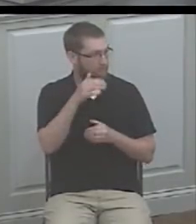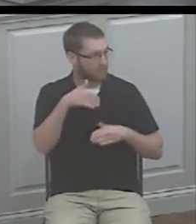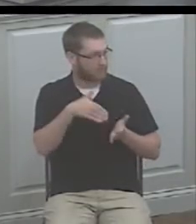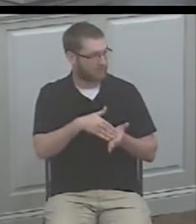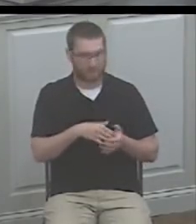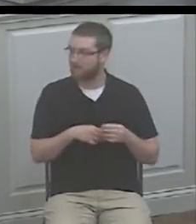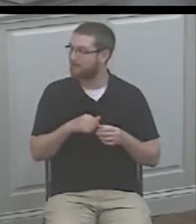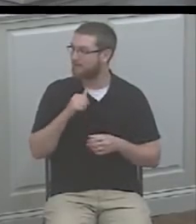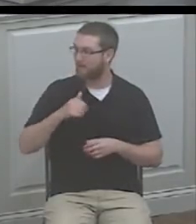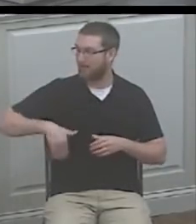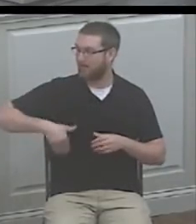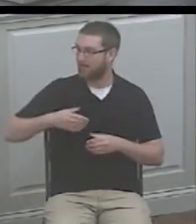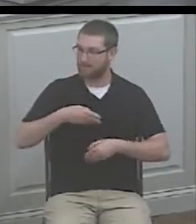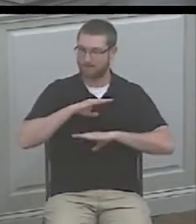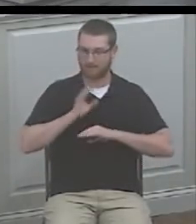meet our specs.